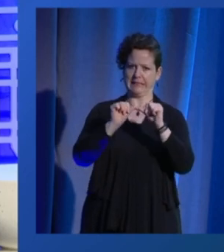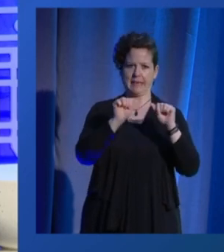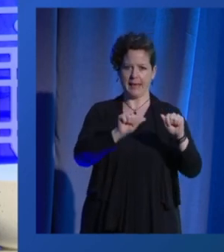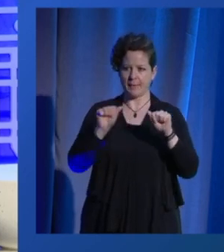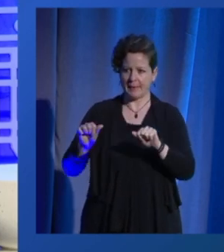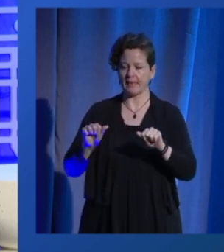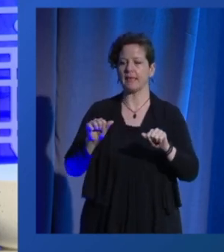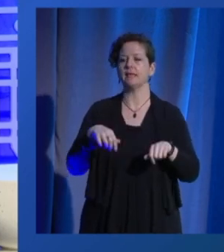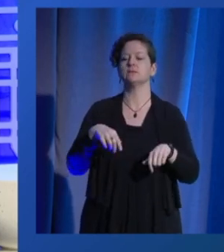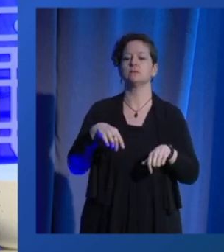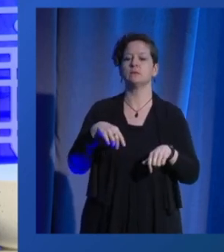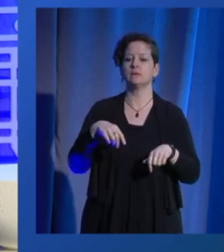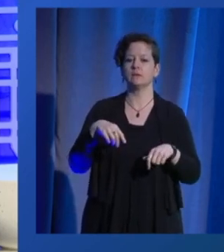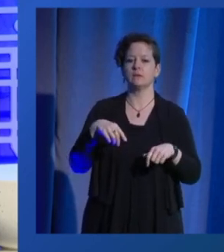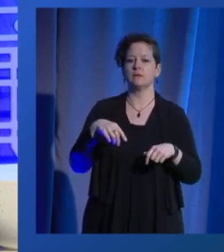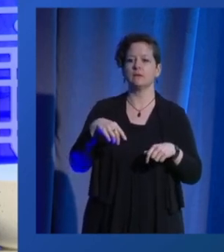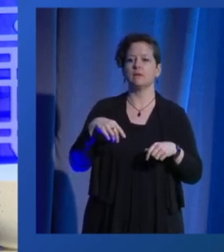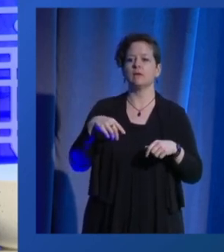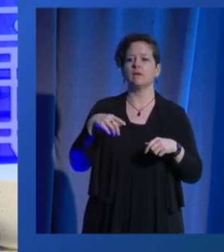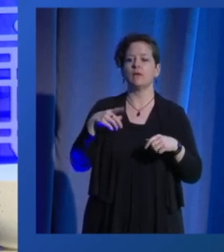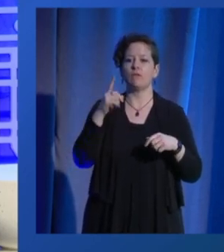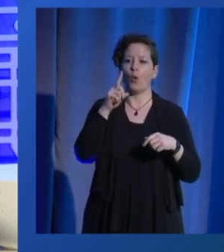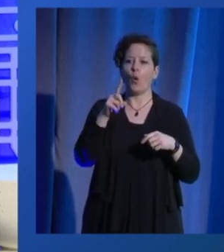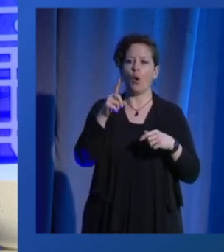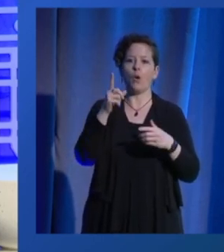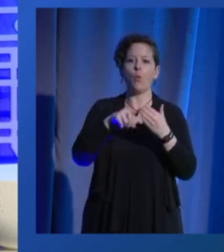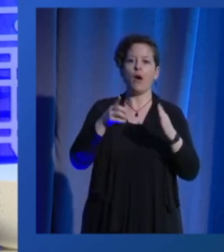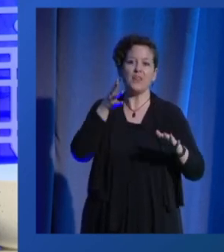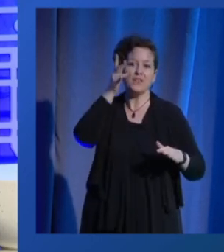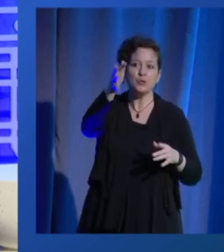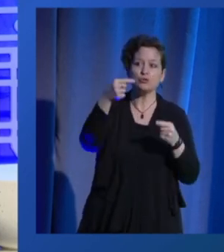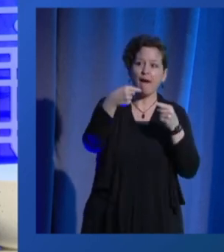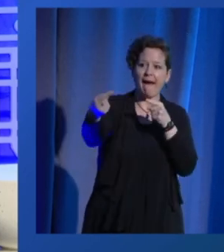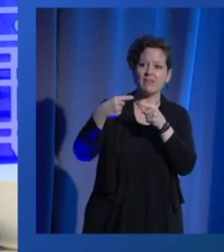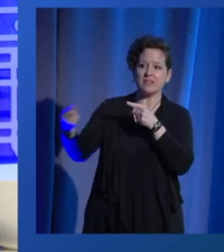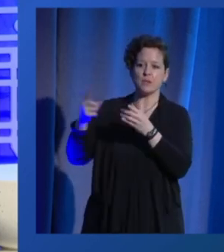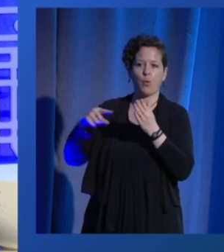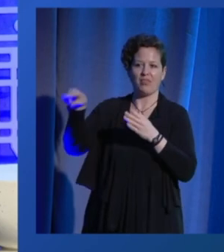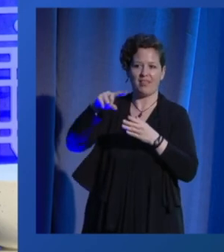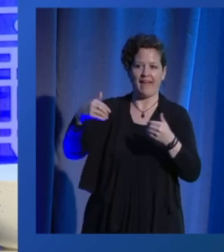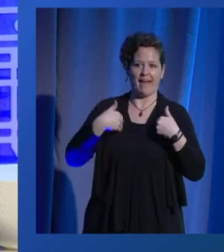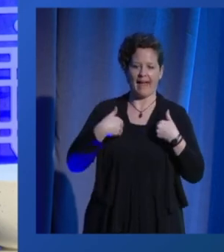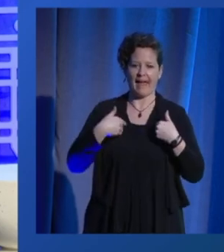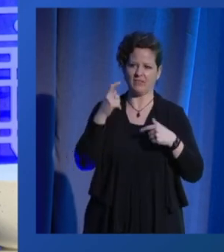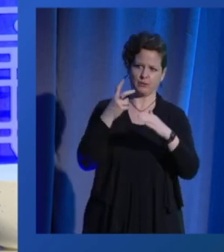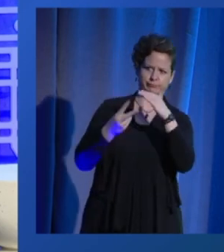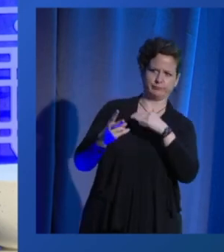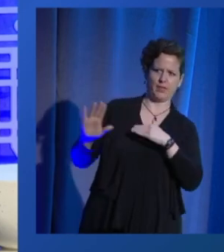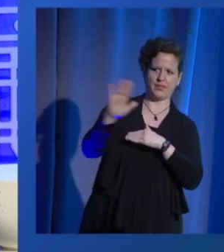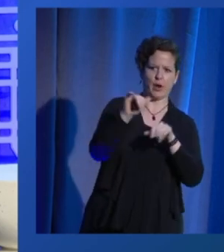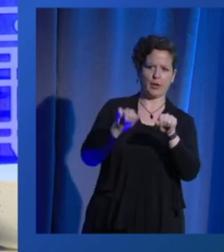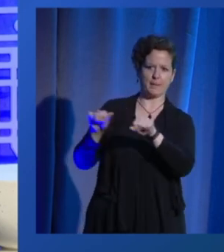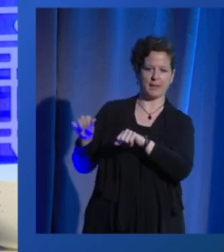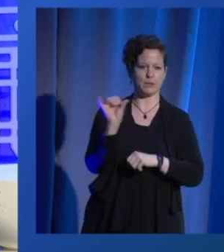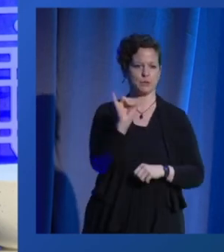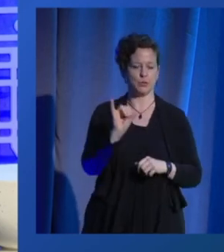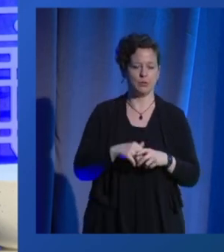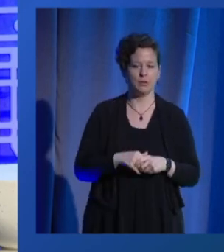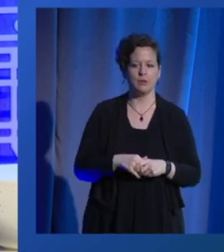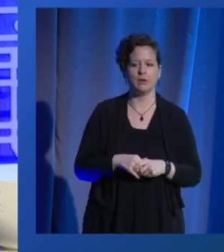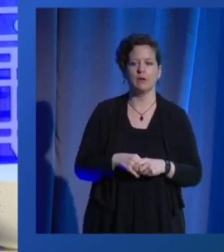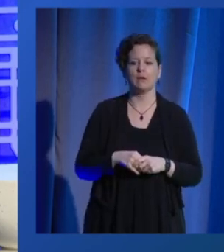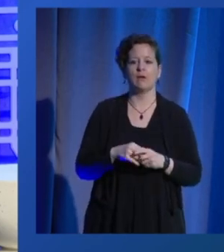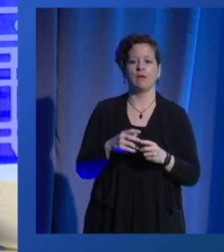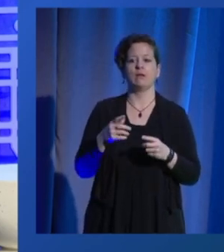capabilities of of adversaries in the future I for one hope for World Peace we do not want the kind of conflict that's out there